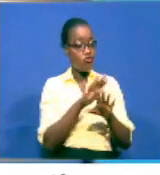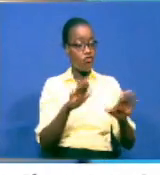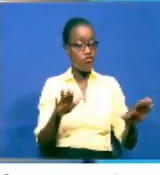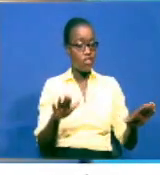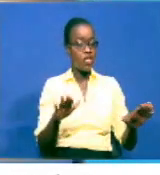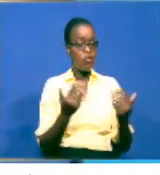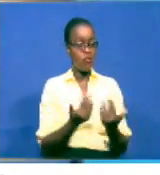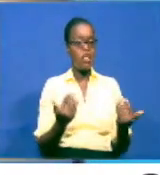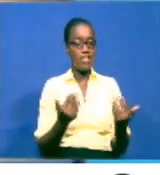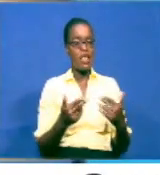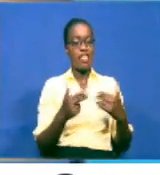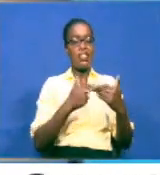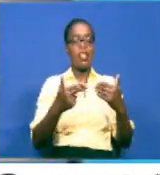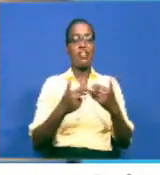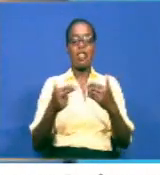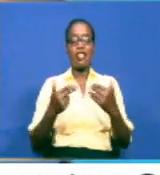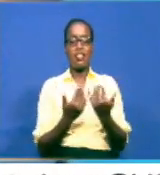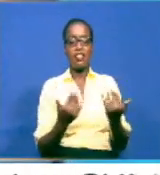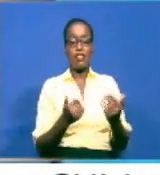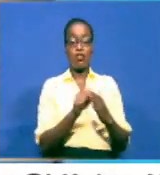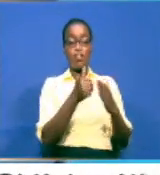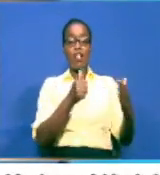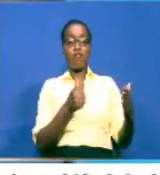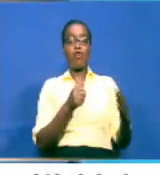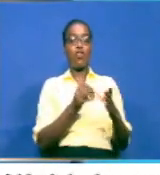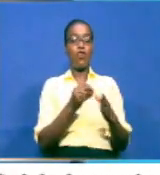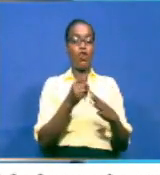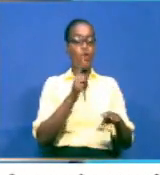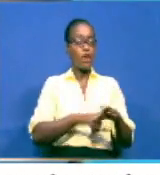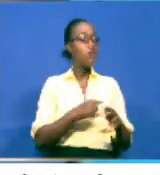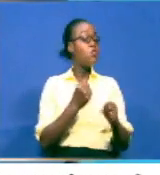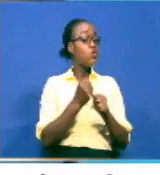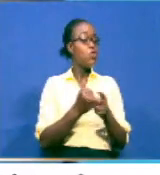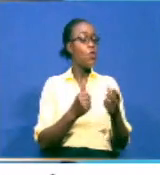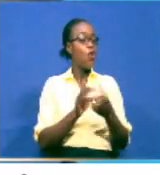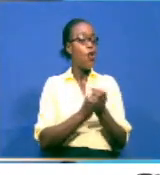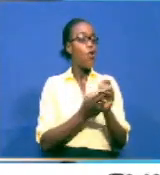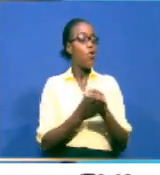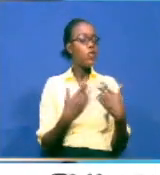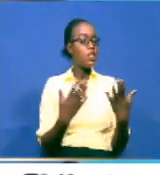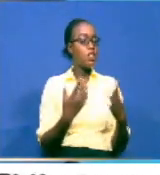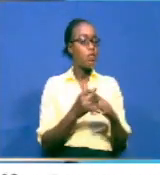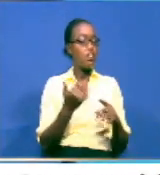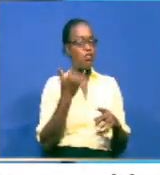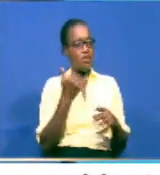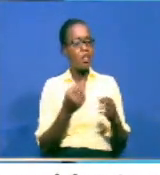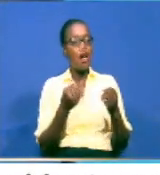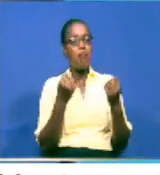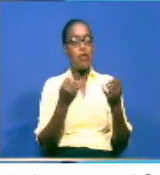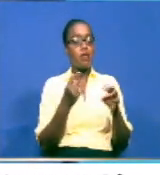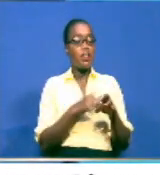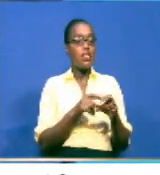with surfaces, touching surfaces. We should avoid, or when we do that, we wash our hands. But now, for the mobile phones, most of the time they are placed